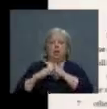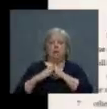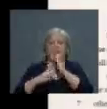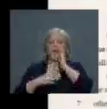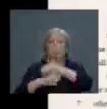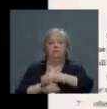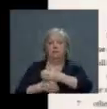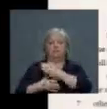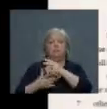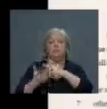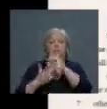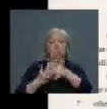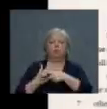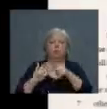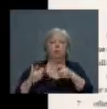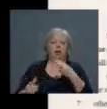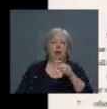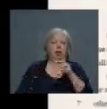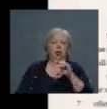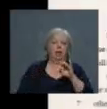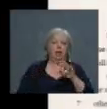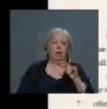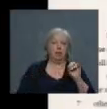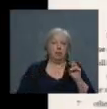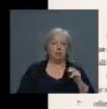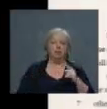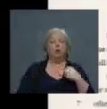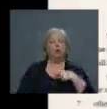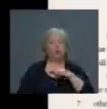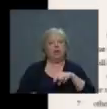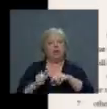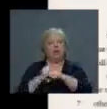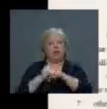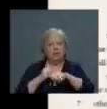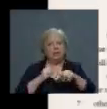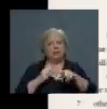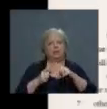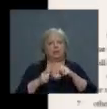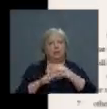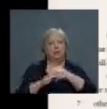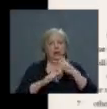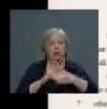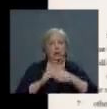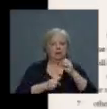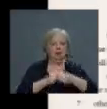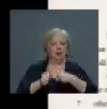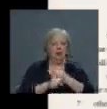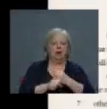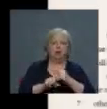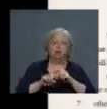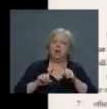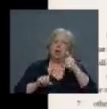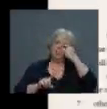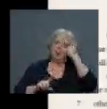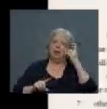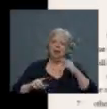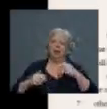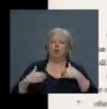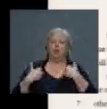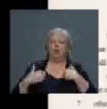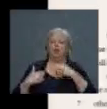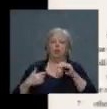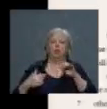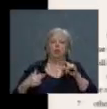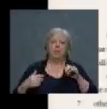been very successful. We need to extend that to the end of the year. However, because of the Youth Master Plan, all contracts ended